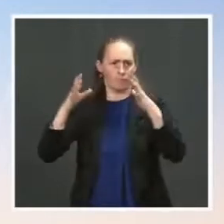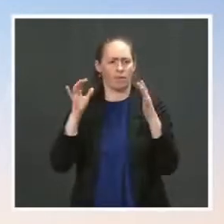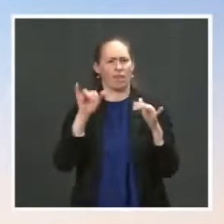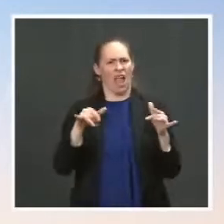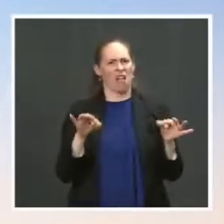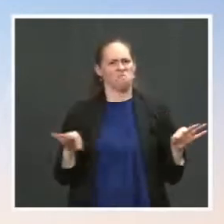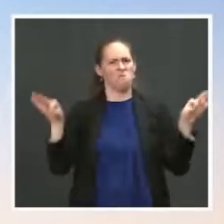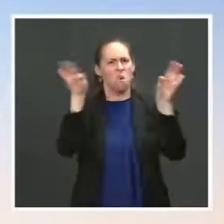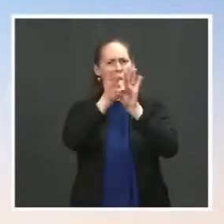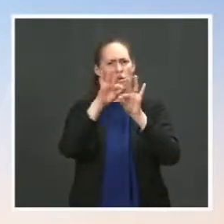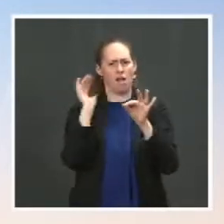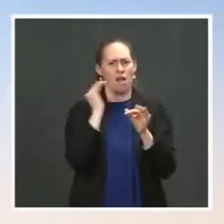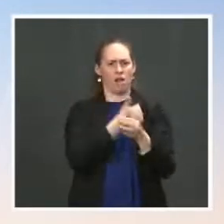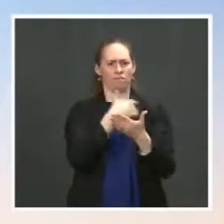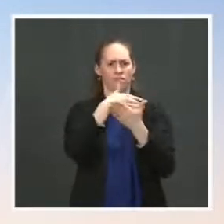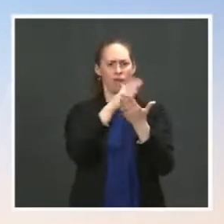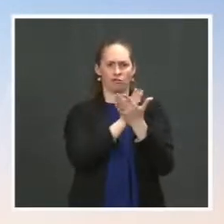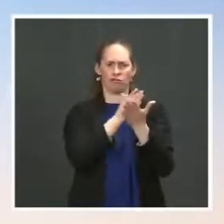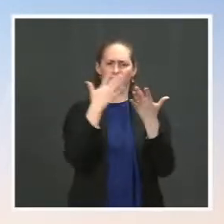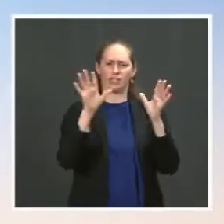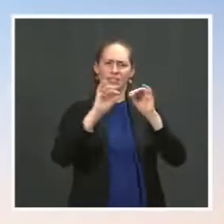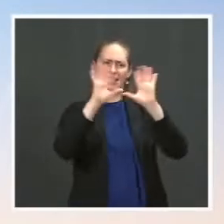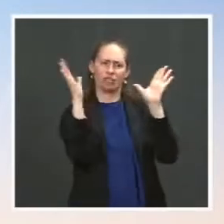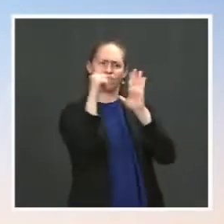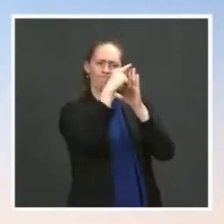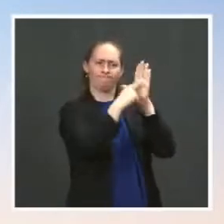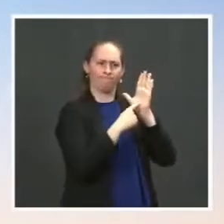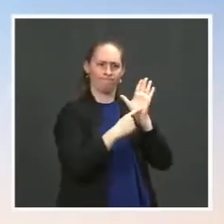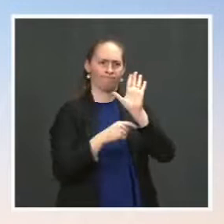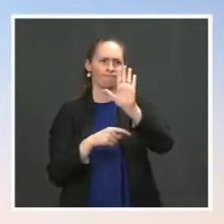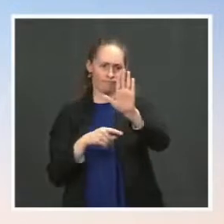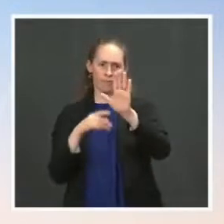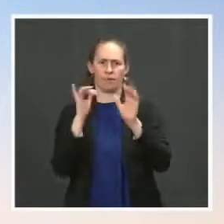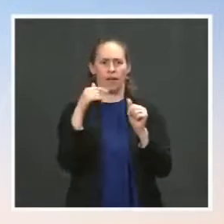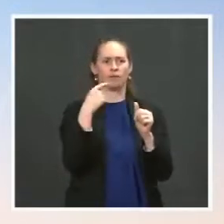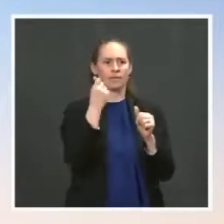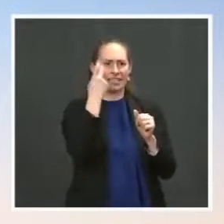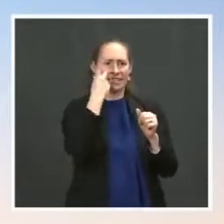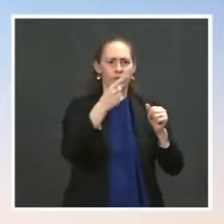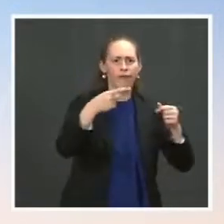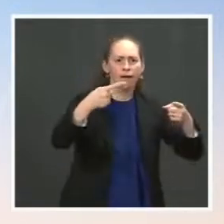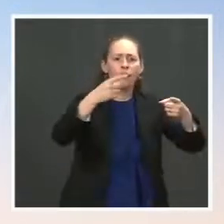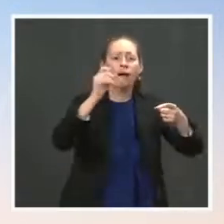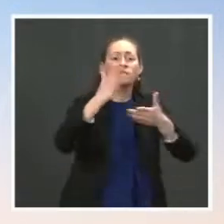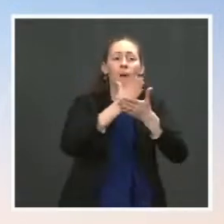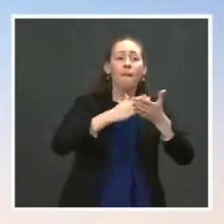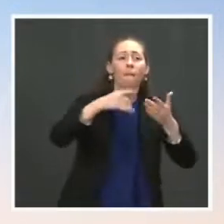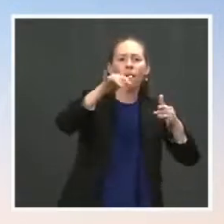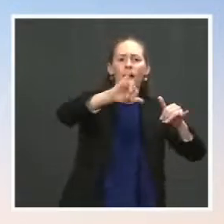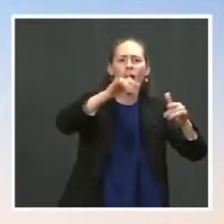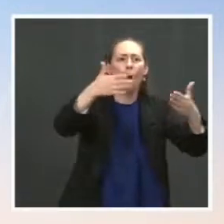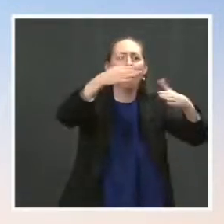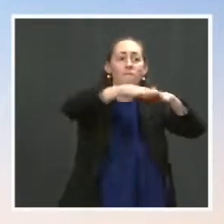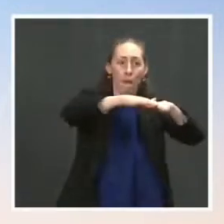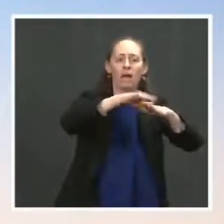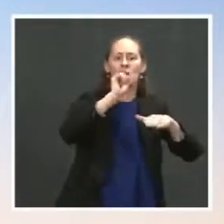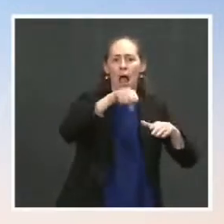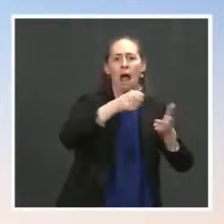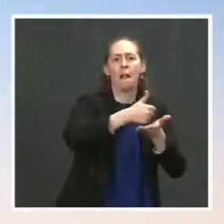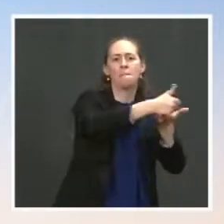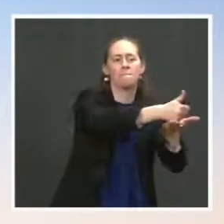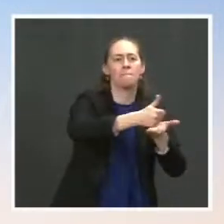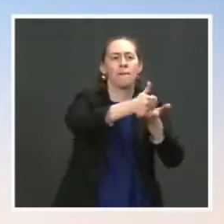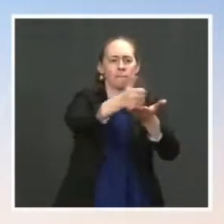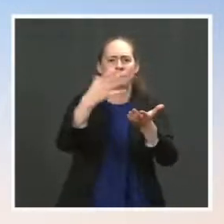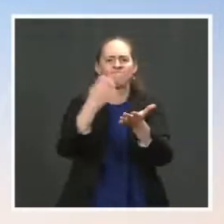comprehensive plan to address the overlapping crises we face in a fiscally and economically responsible way. And that will also include a number of the proposals you've